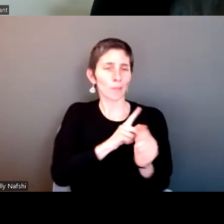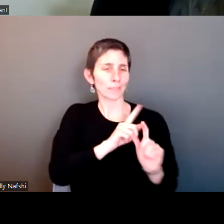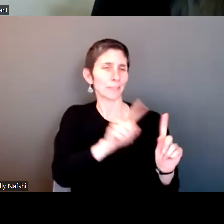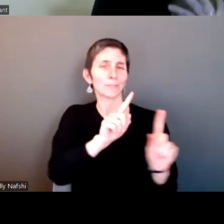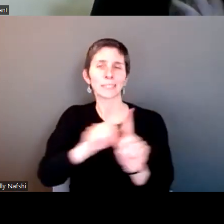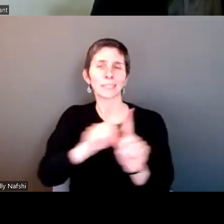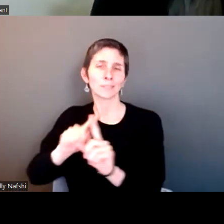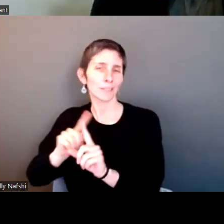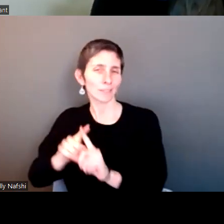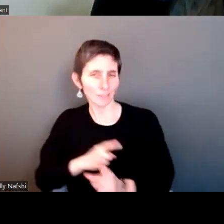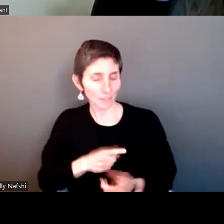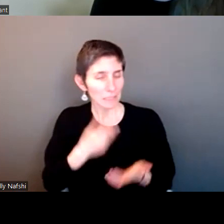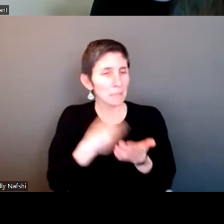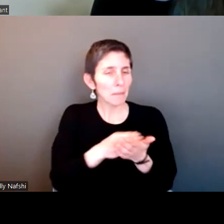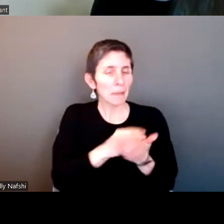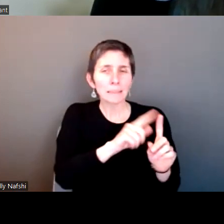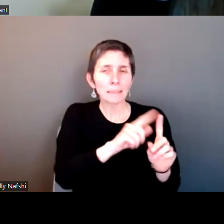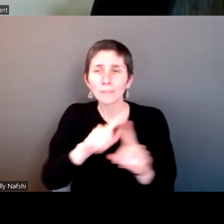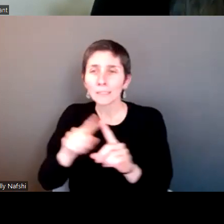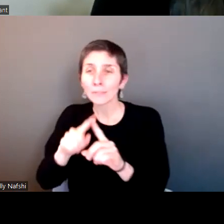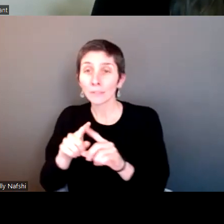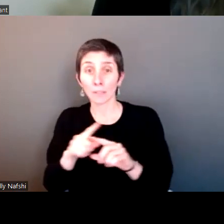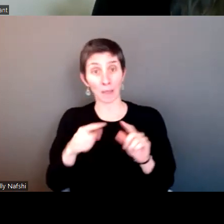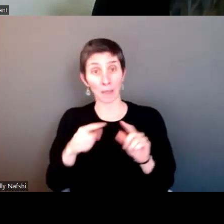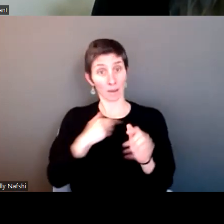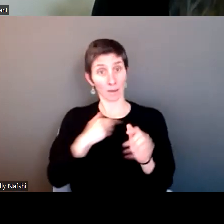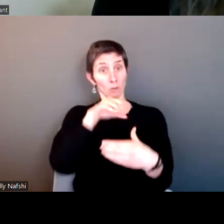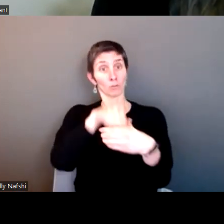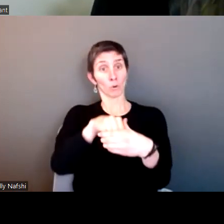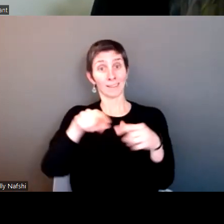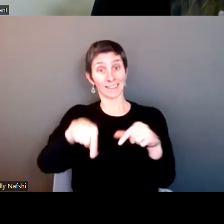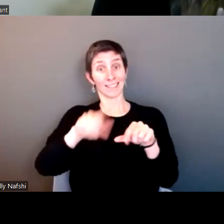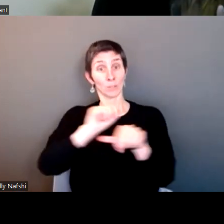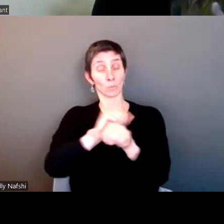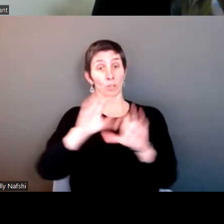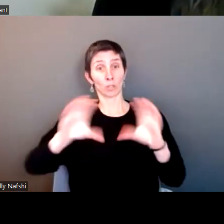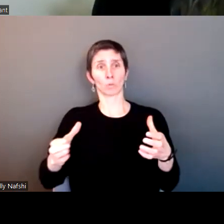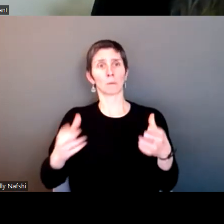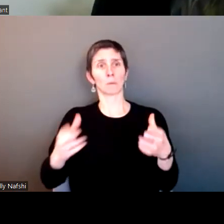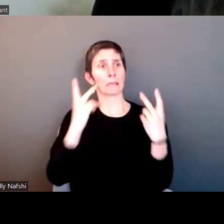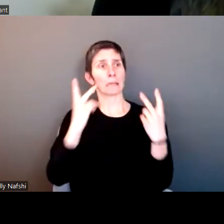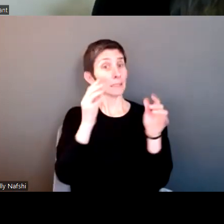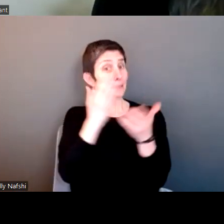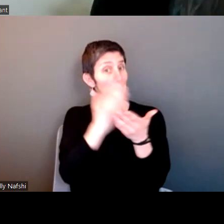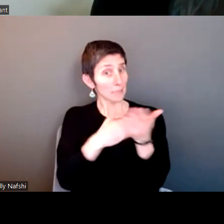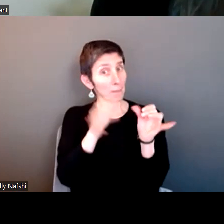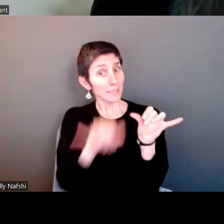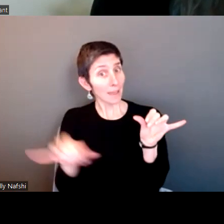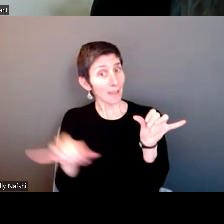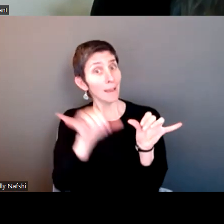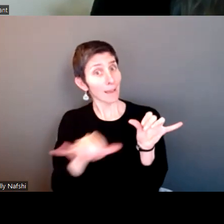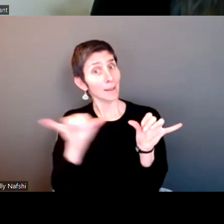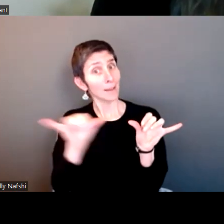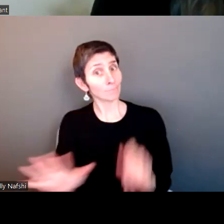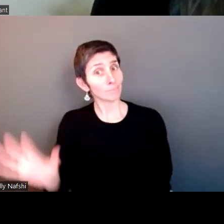differently. But having come together with this working group, really noticing that there are some themes and trends that we see across